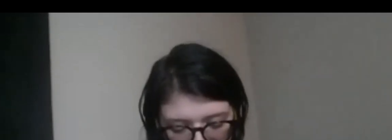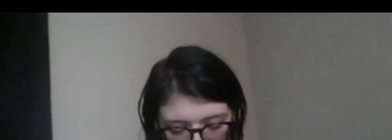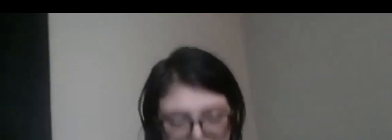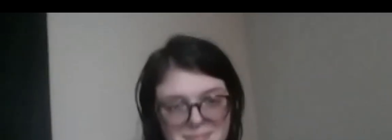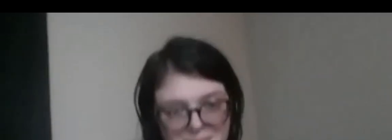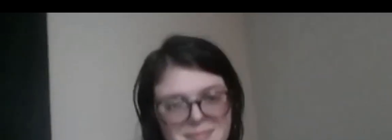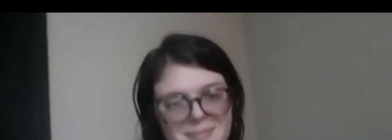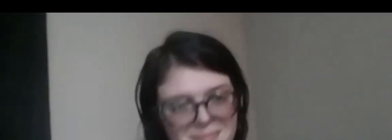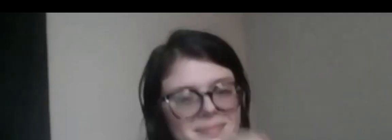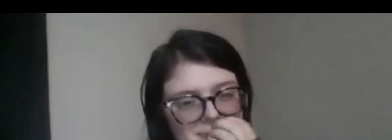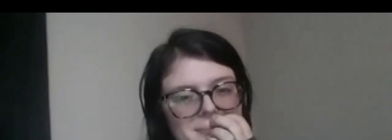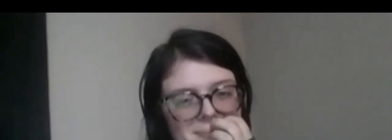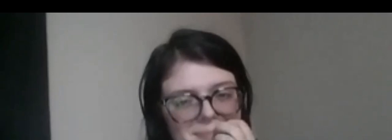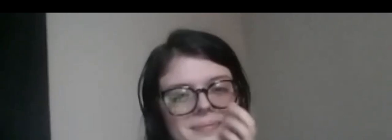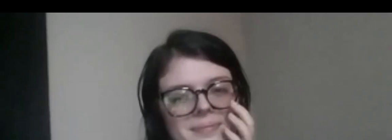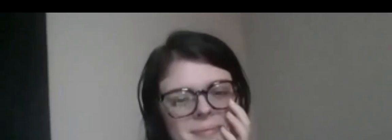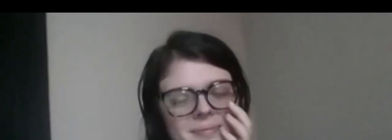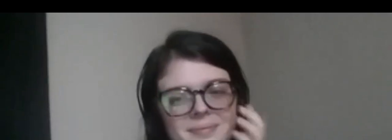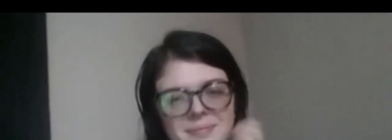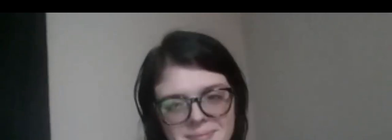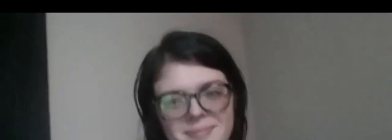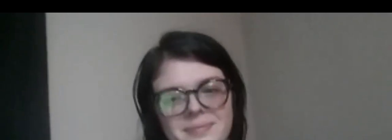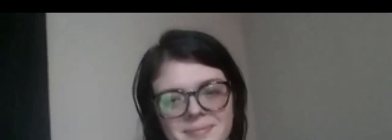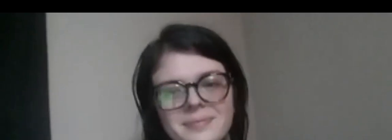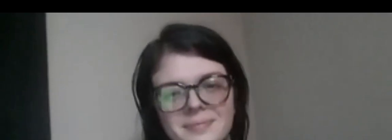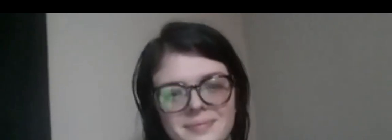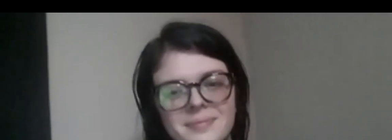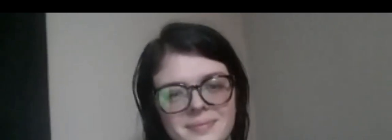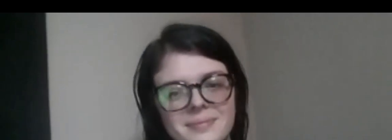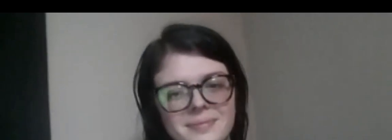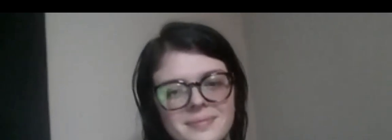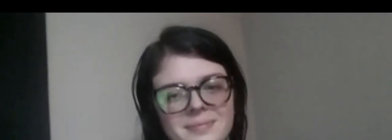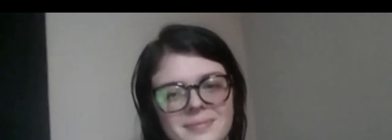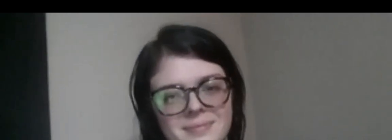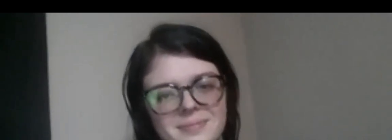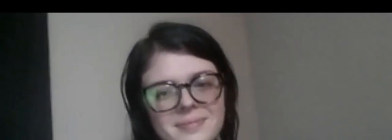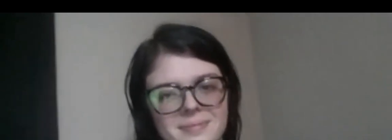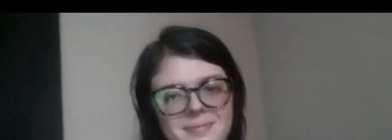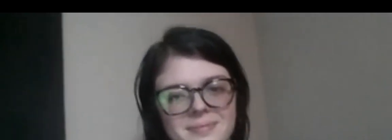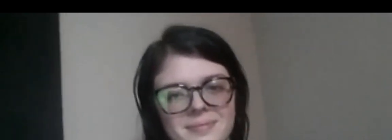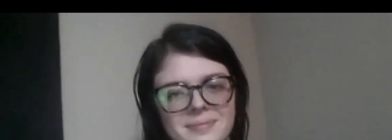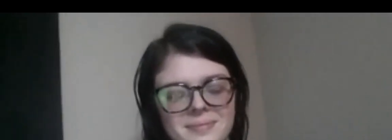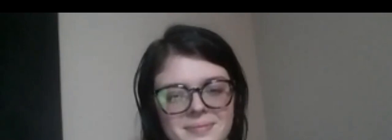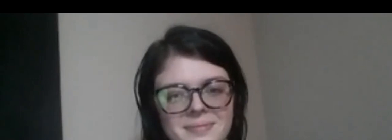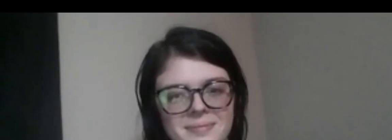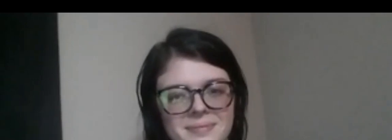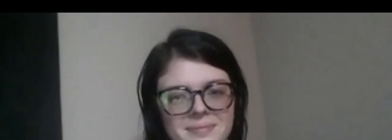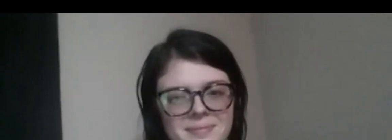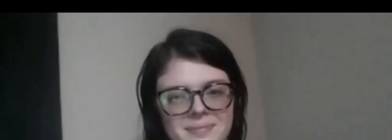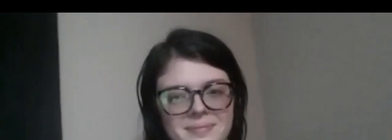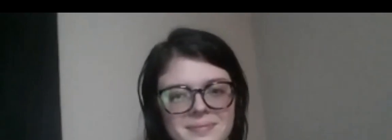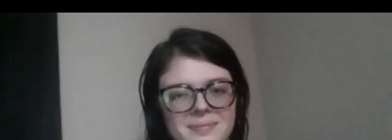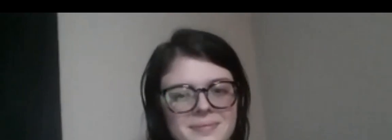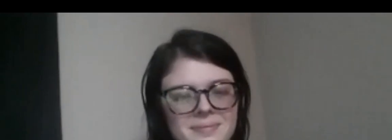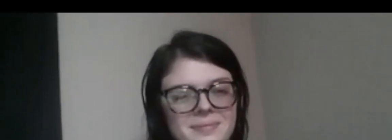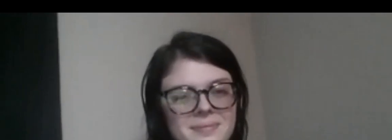something other than my disability. And because of that, I have ignited something inside of me to